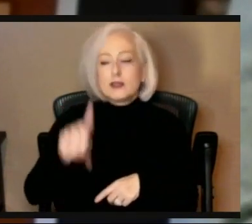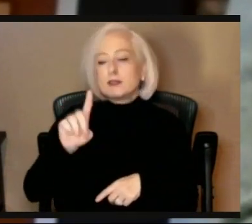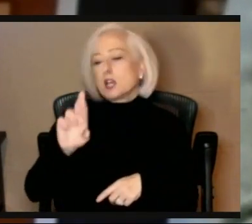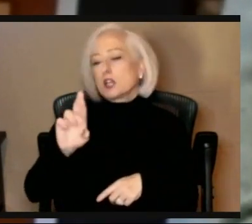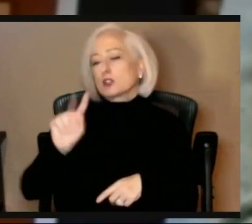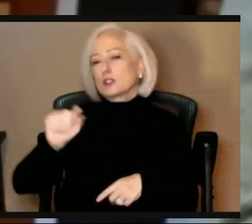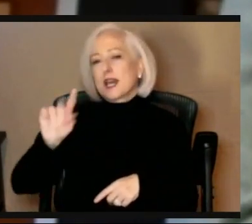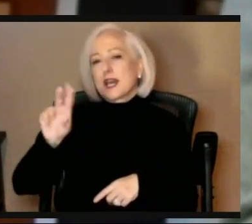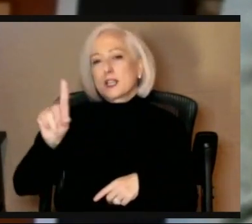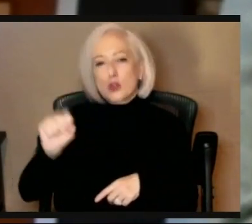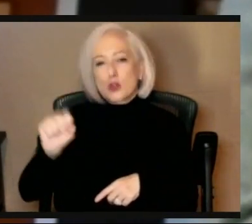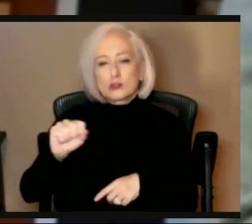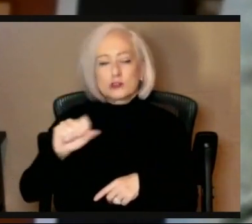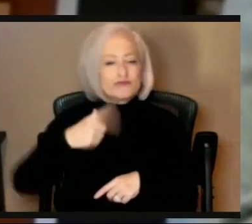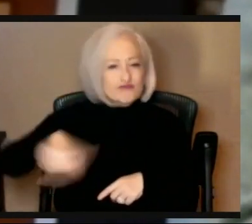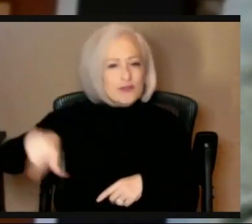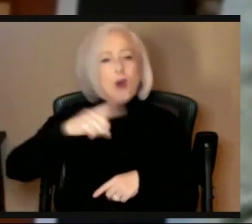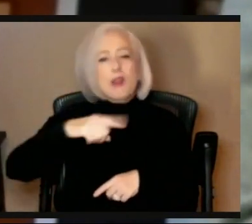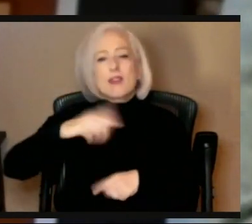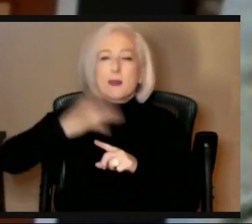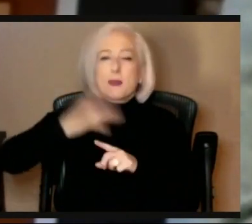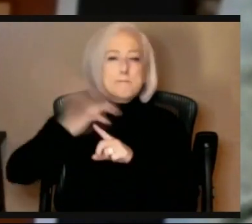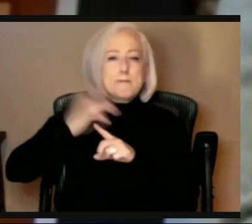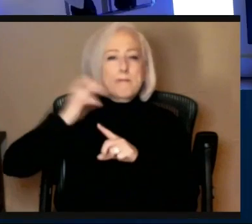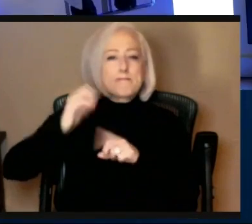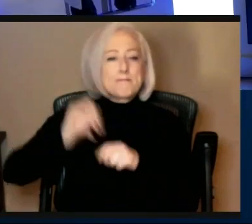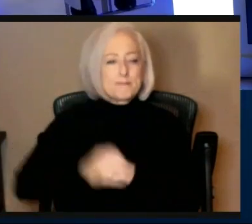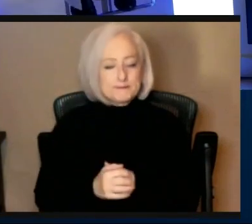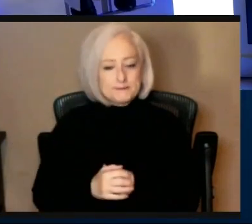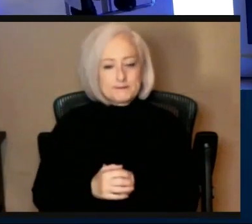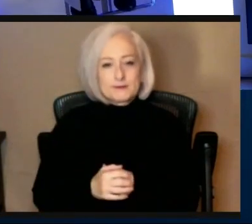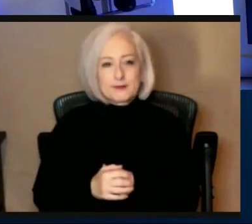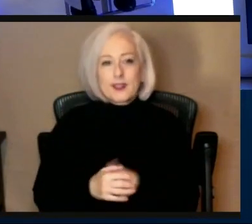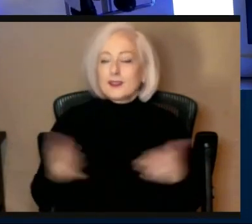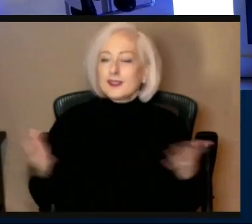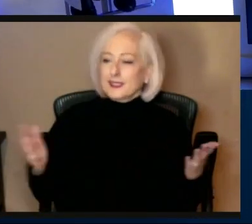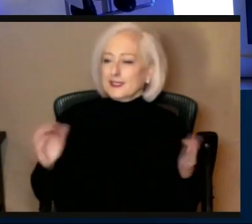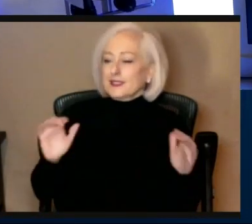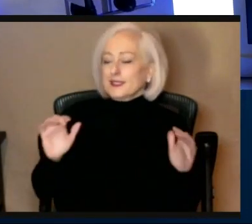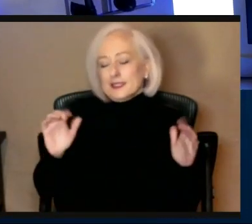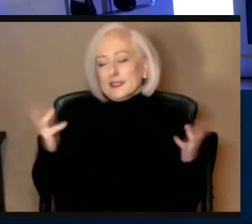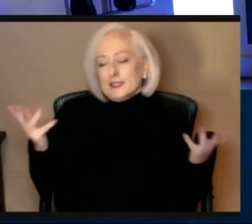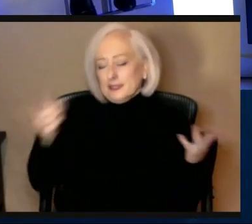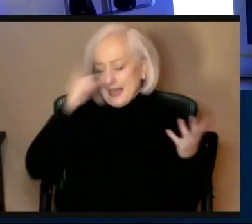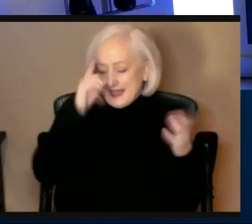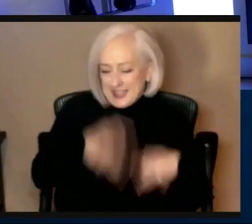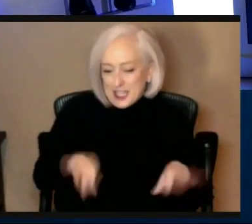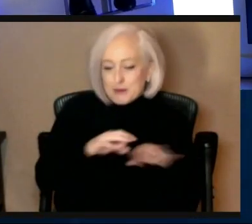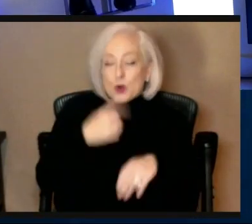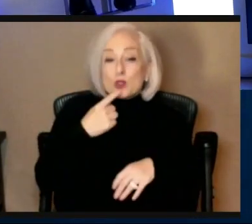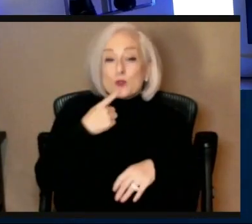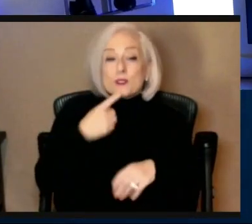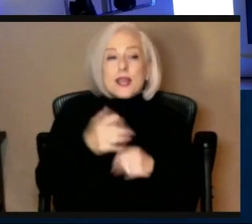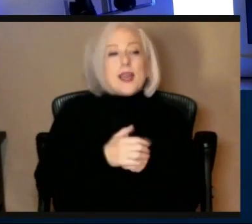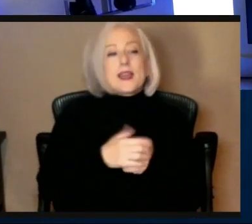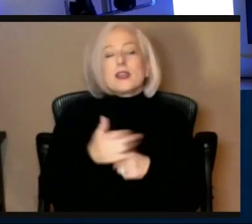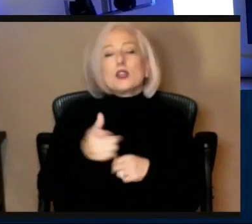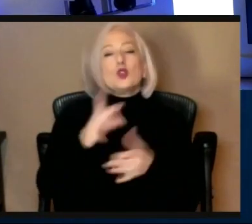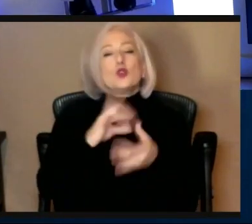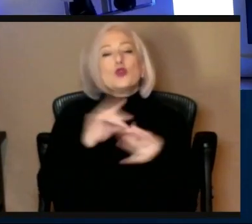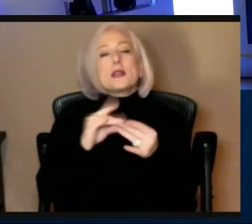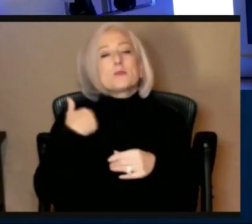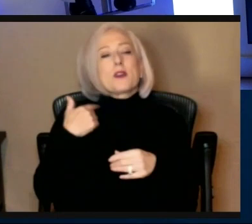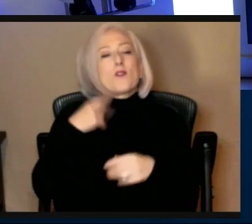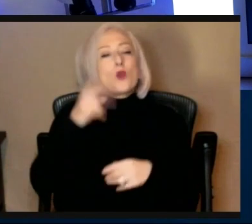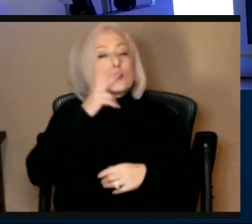they're top of the class. So can we just say, and I think this is an important thing to get back to, you mentioned earlier about smoking and relationship